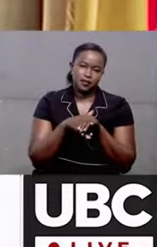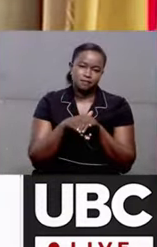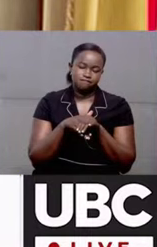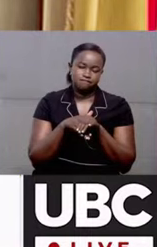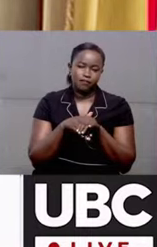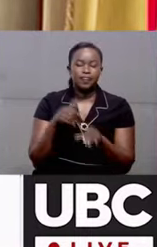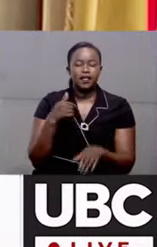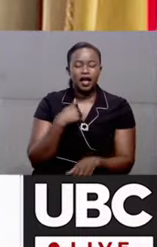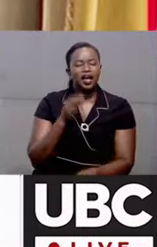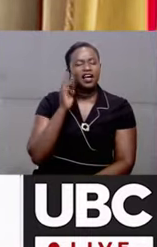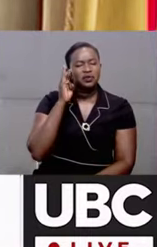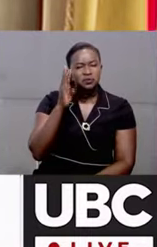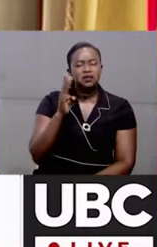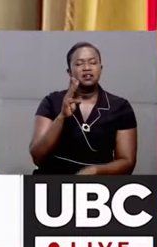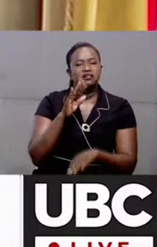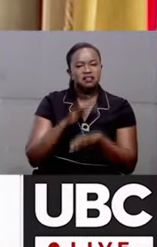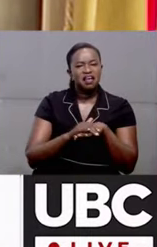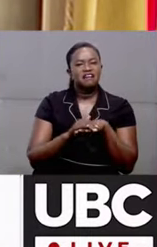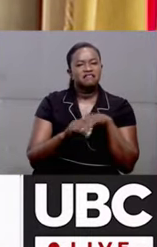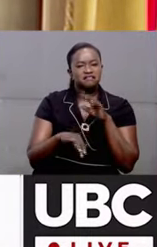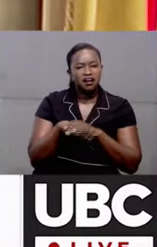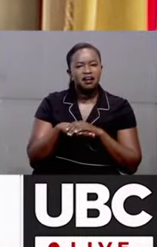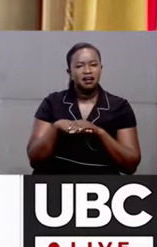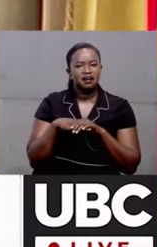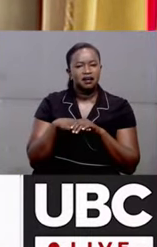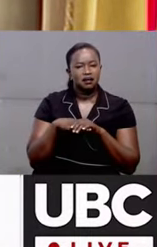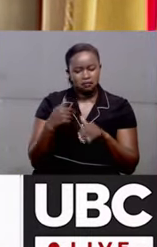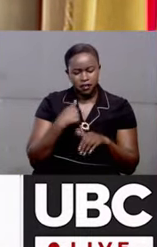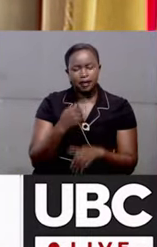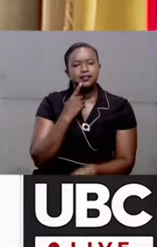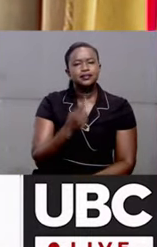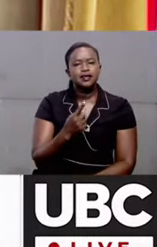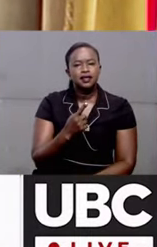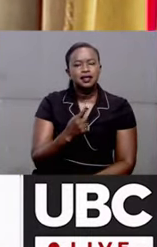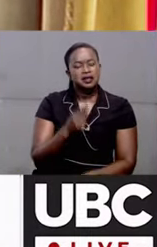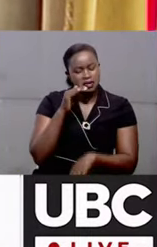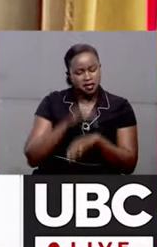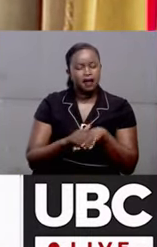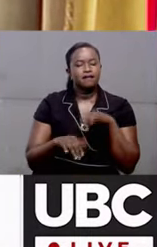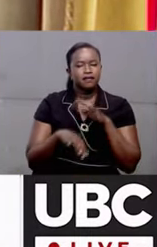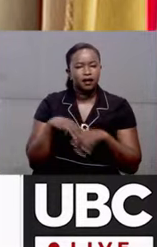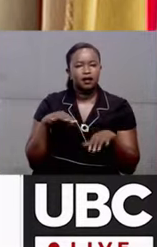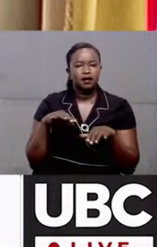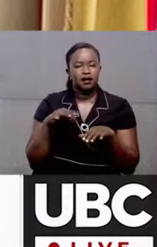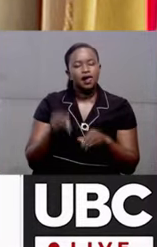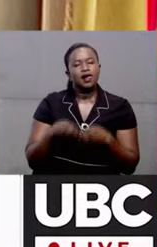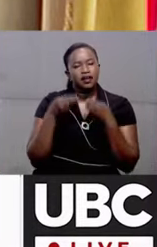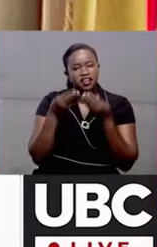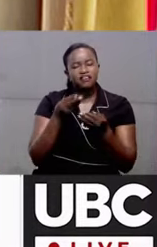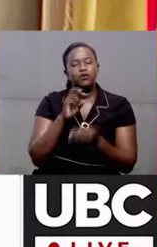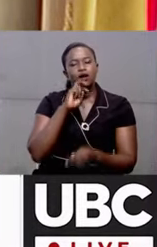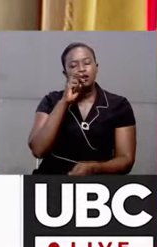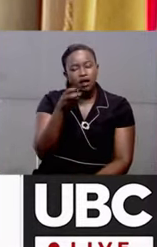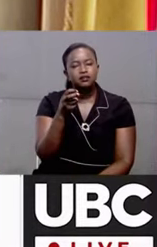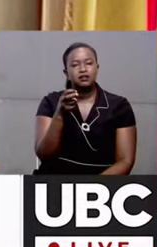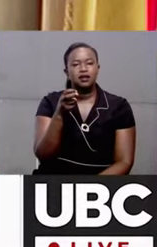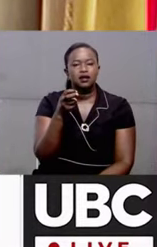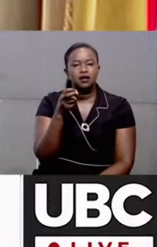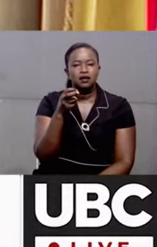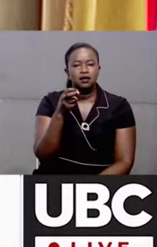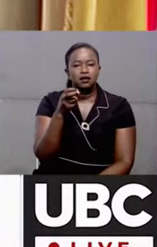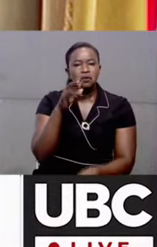will never, and I'm saying never, give you an answer